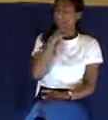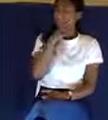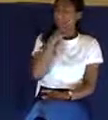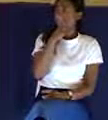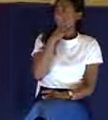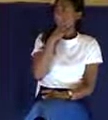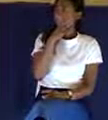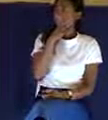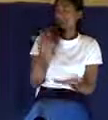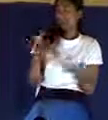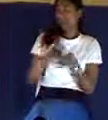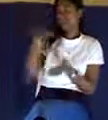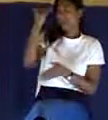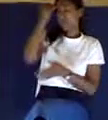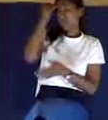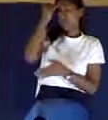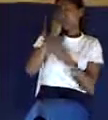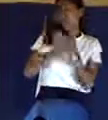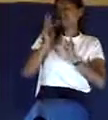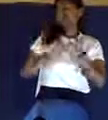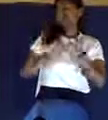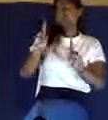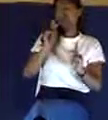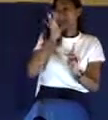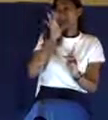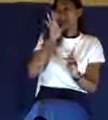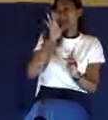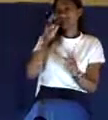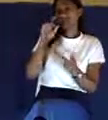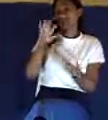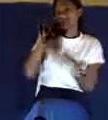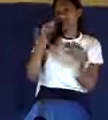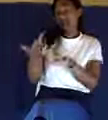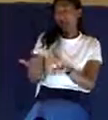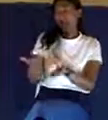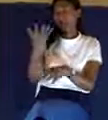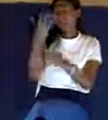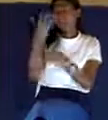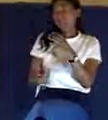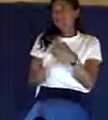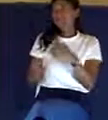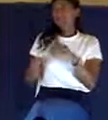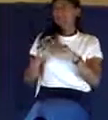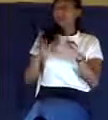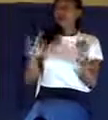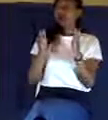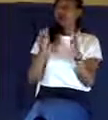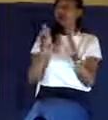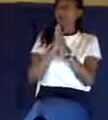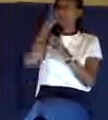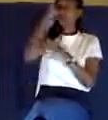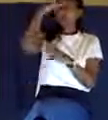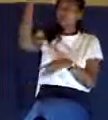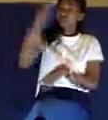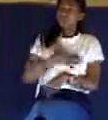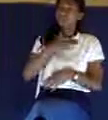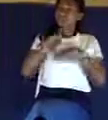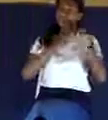And again, I know there are some here that their mother is no longer with them. And I pray for great grace,